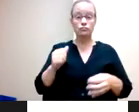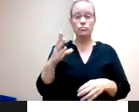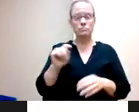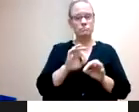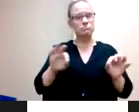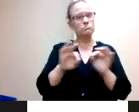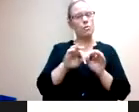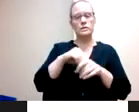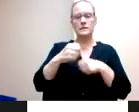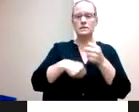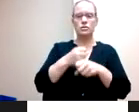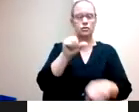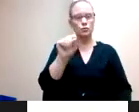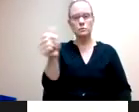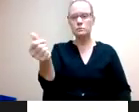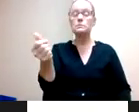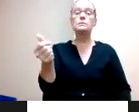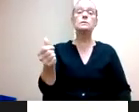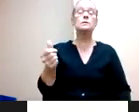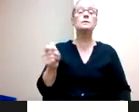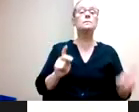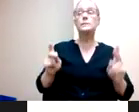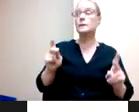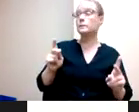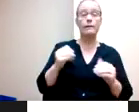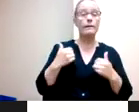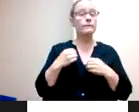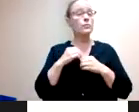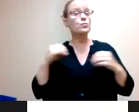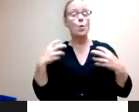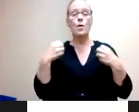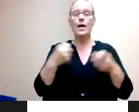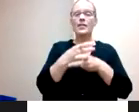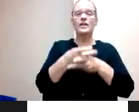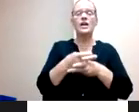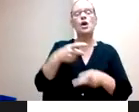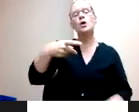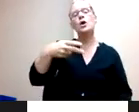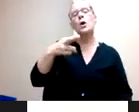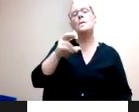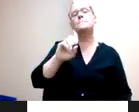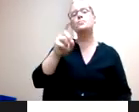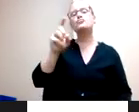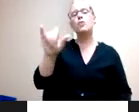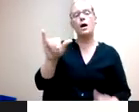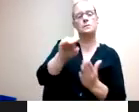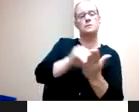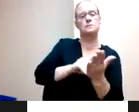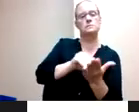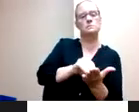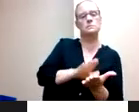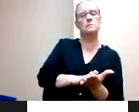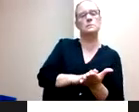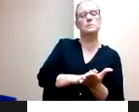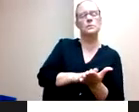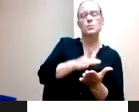2010. It helped when people did not have healthcare proxies on who the decision maker would be. And that person's called